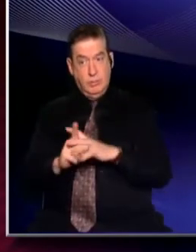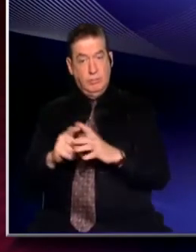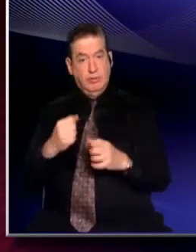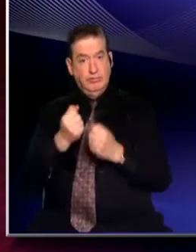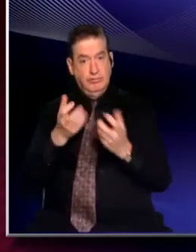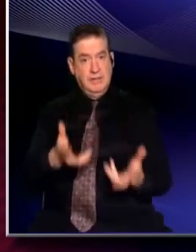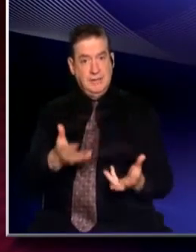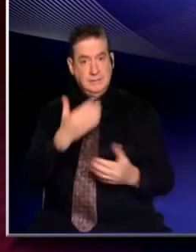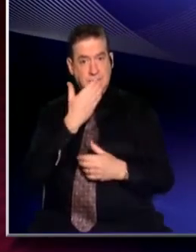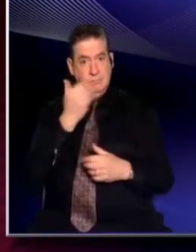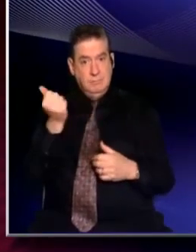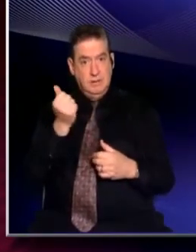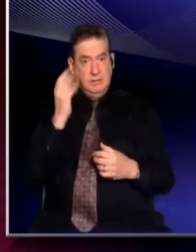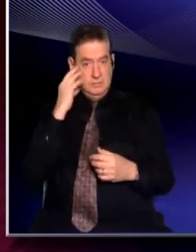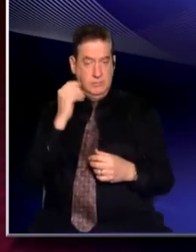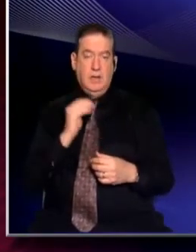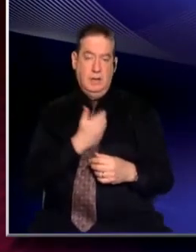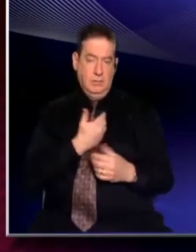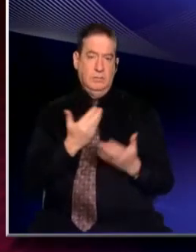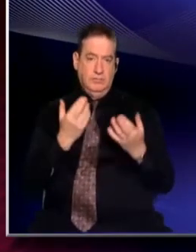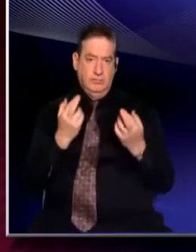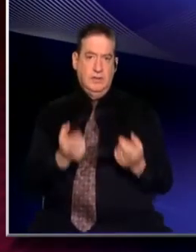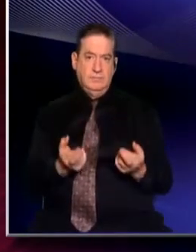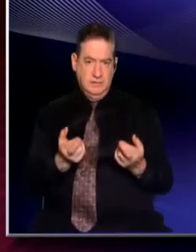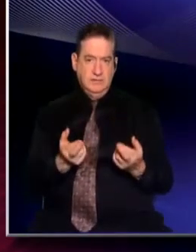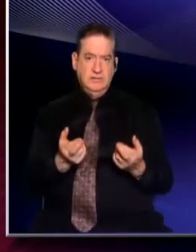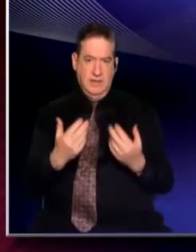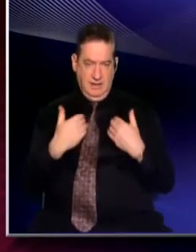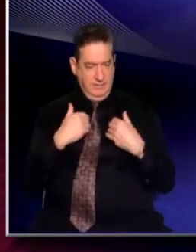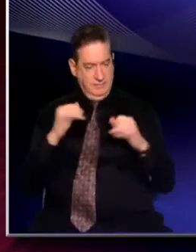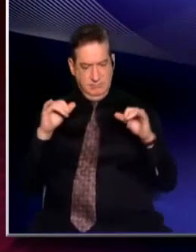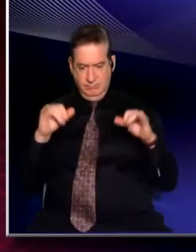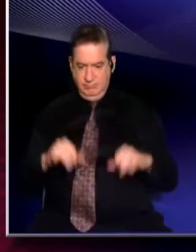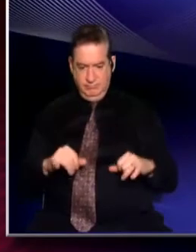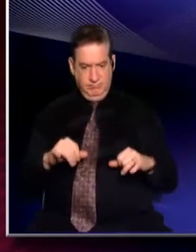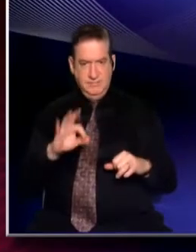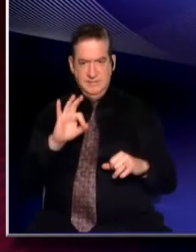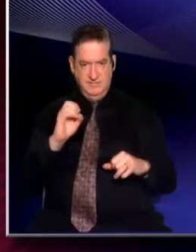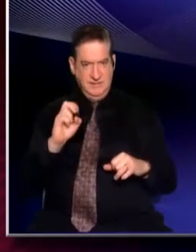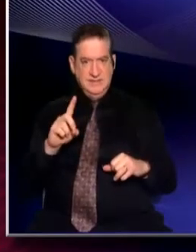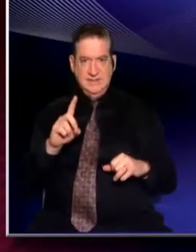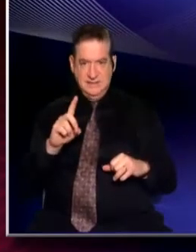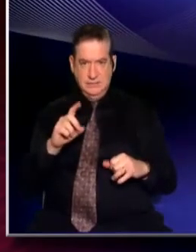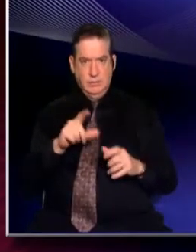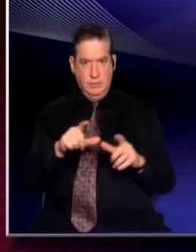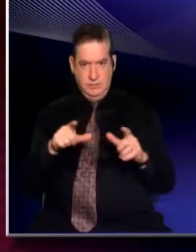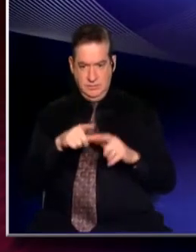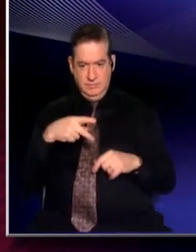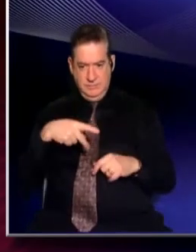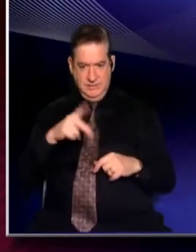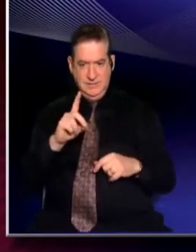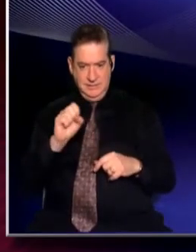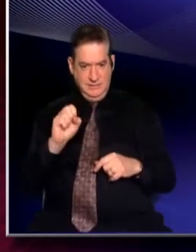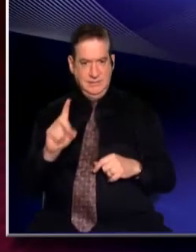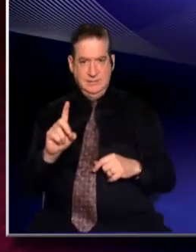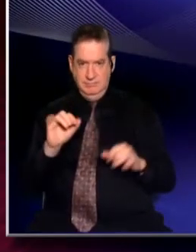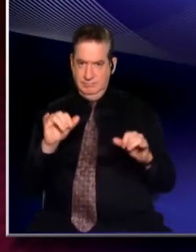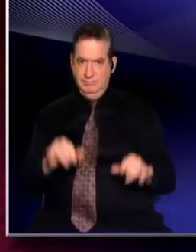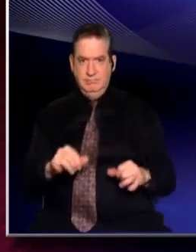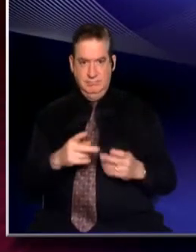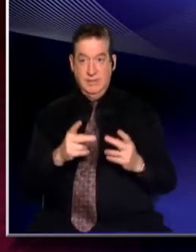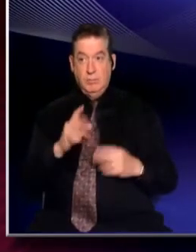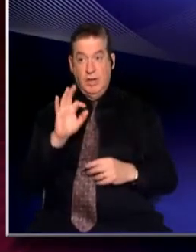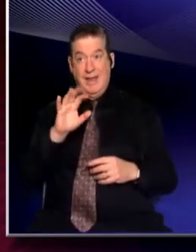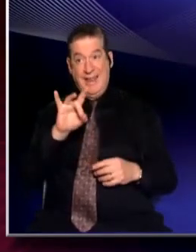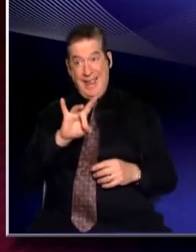better experience, that was our recommendation then, was to have a fixed location of PDSD, be the place, since 8 of 9 people